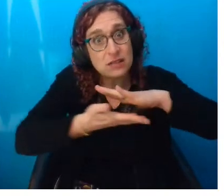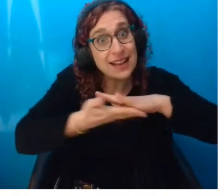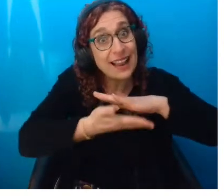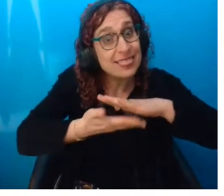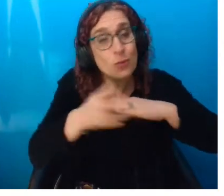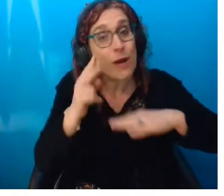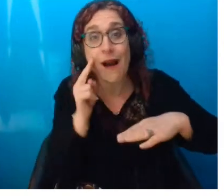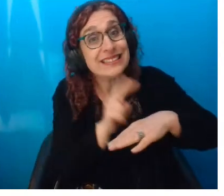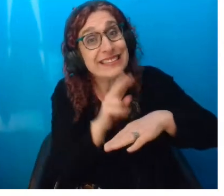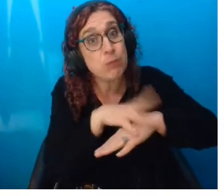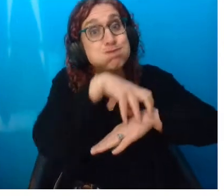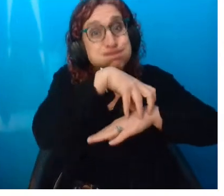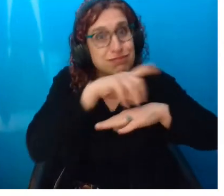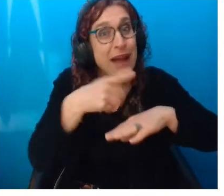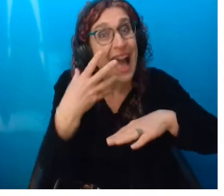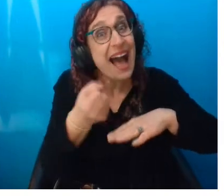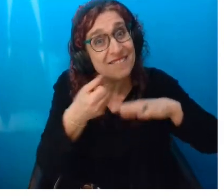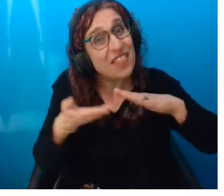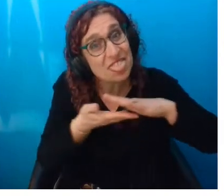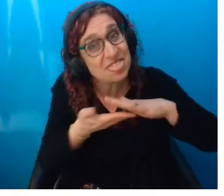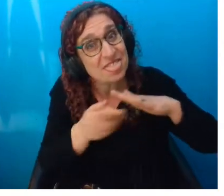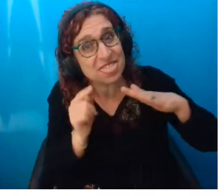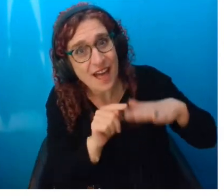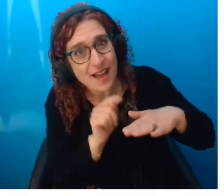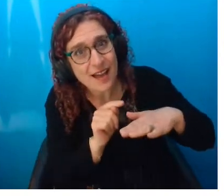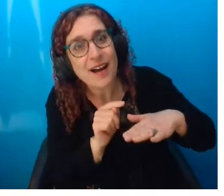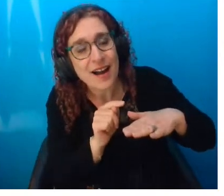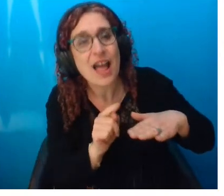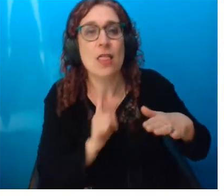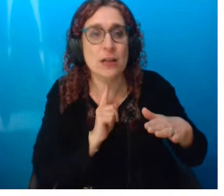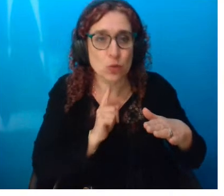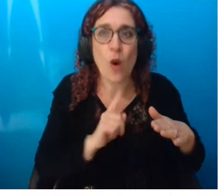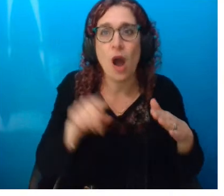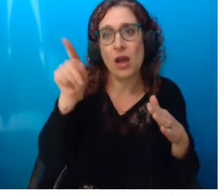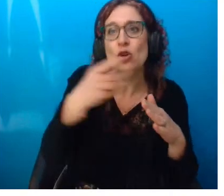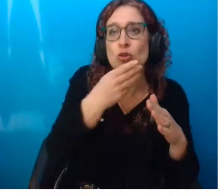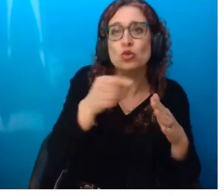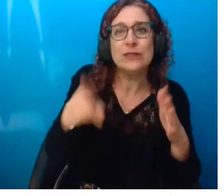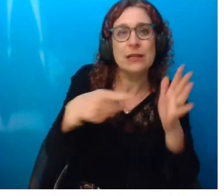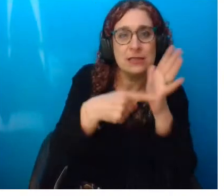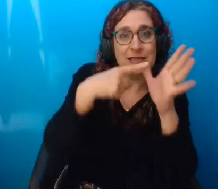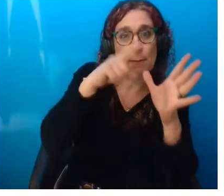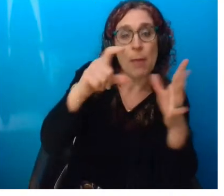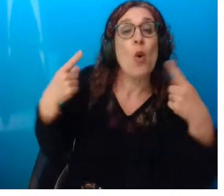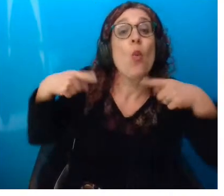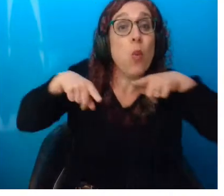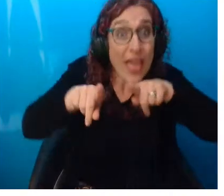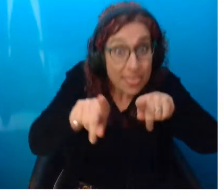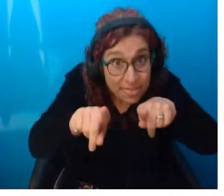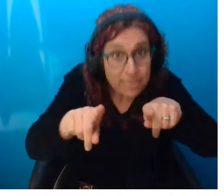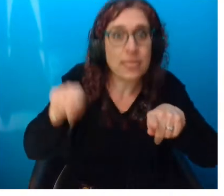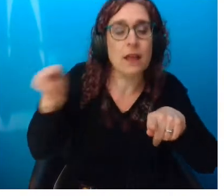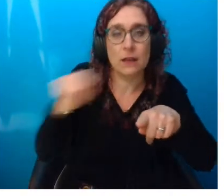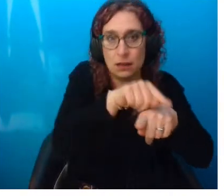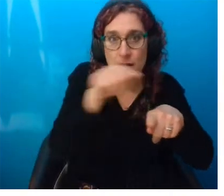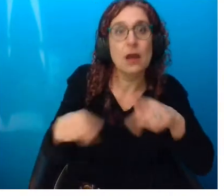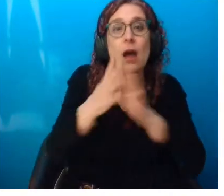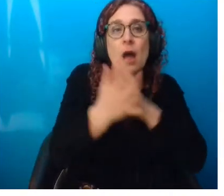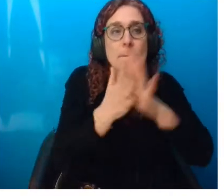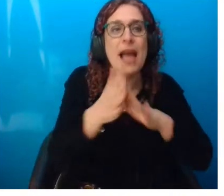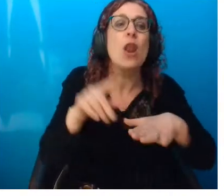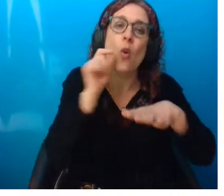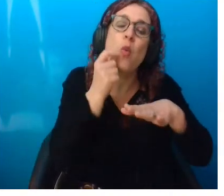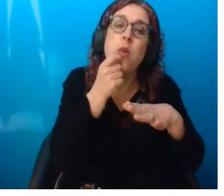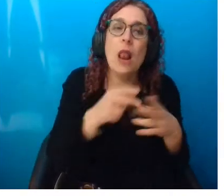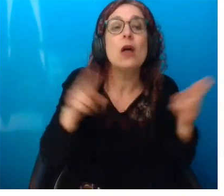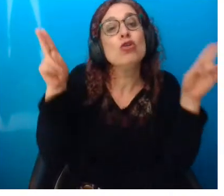using maintenance with this twice weekly. And we've also shown that maintenance with tacrolimus can reduce frequency